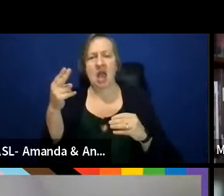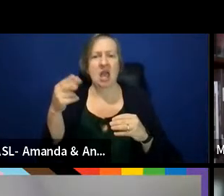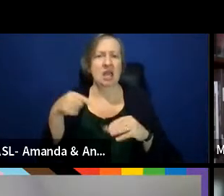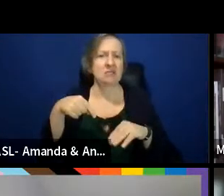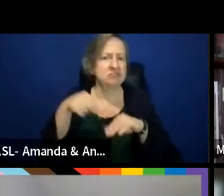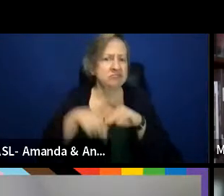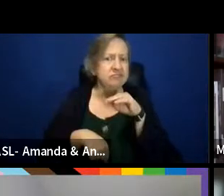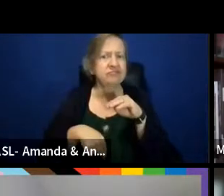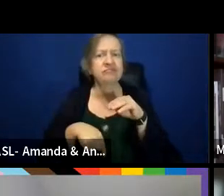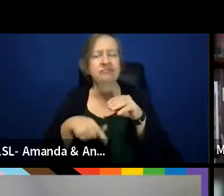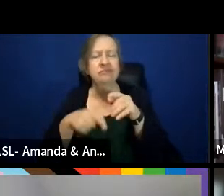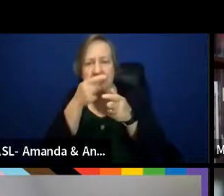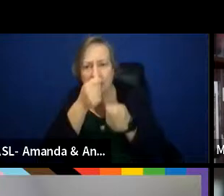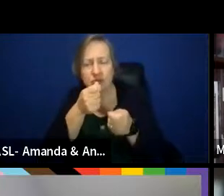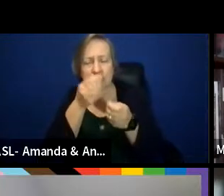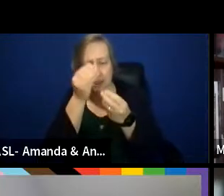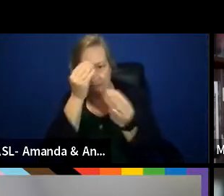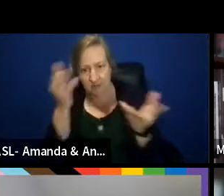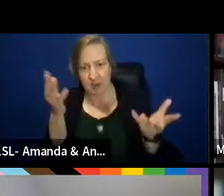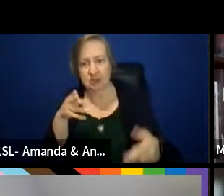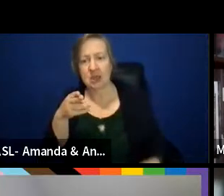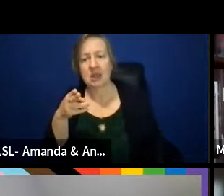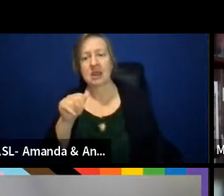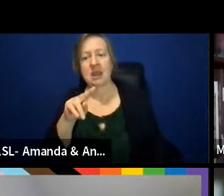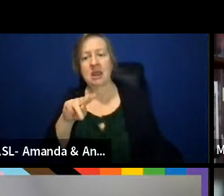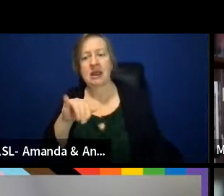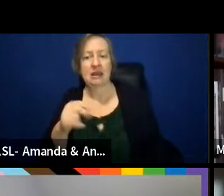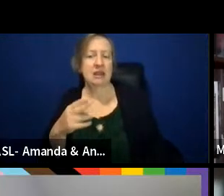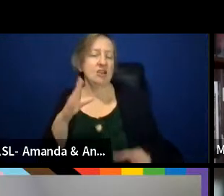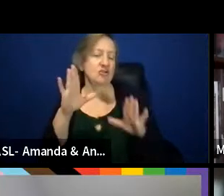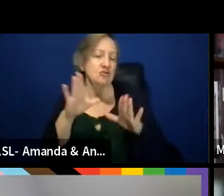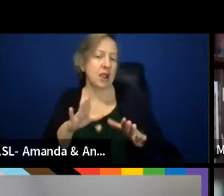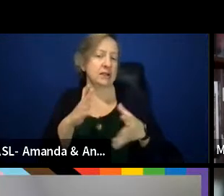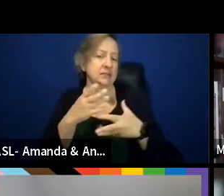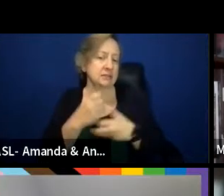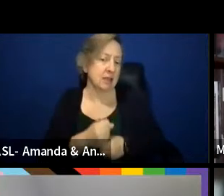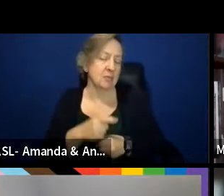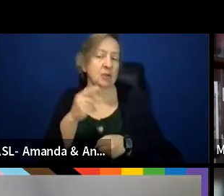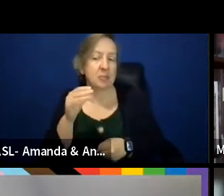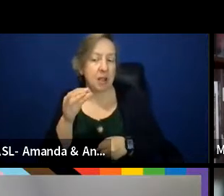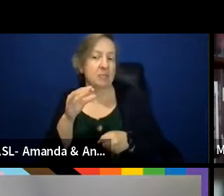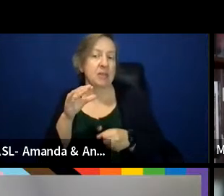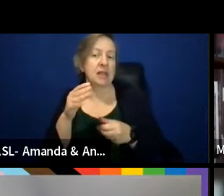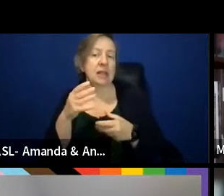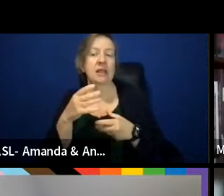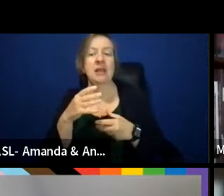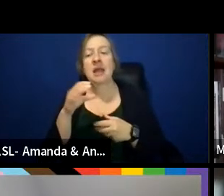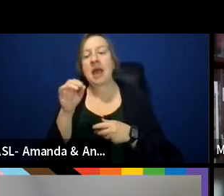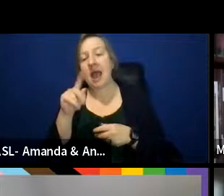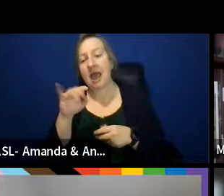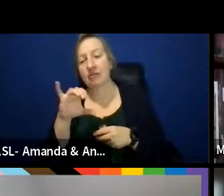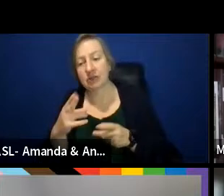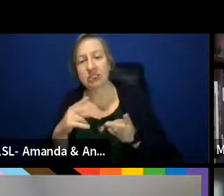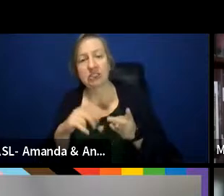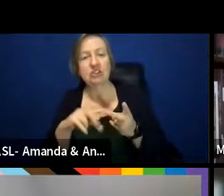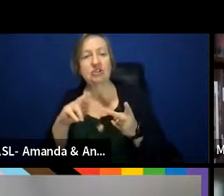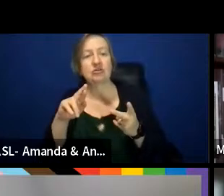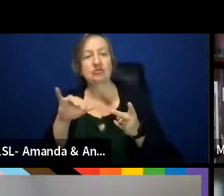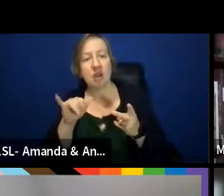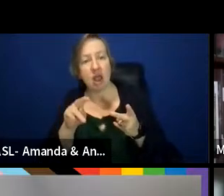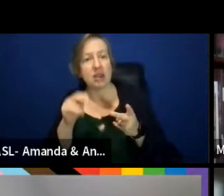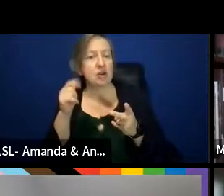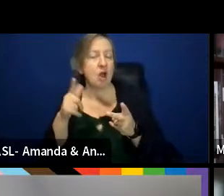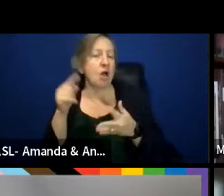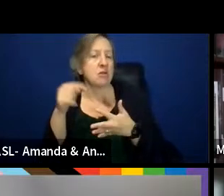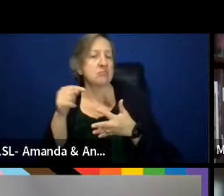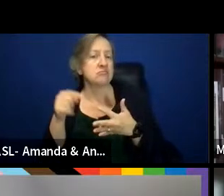interest information. Hannah did a great summary of some of the public outreach. Ryan gave us all nuts and bolts that we